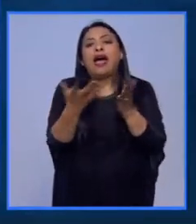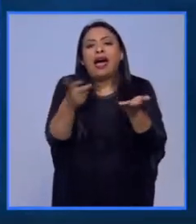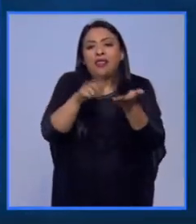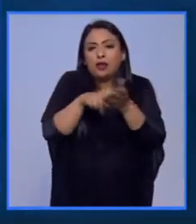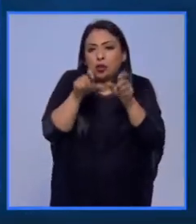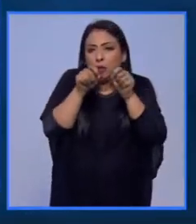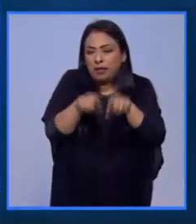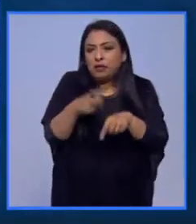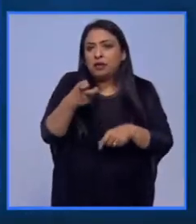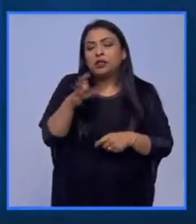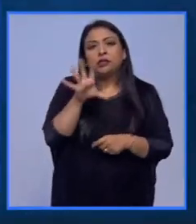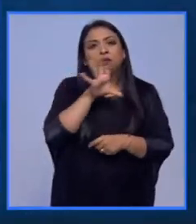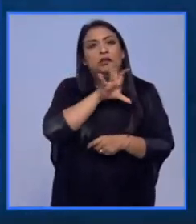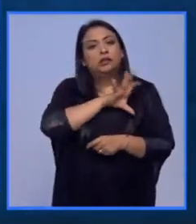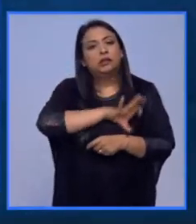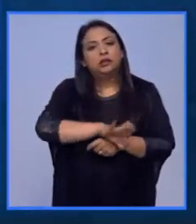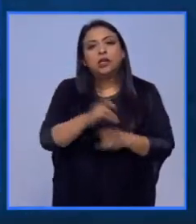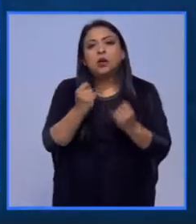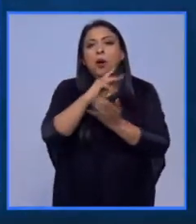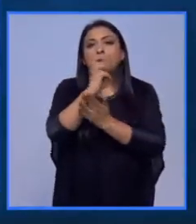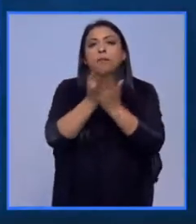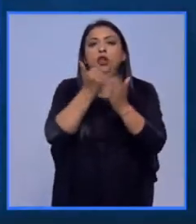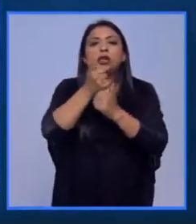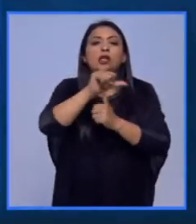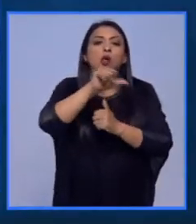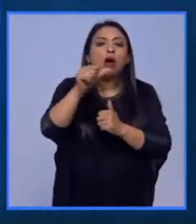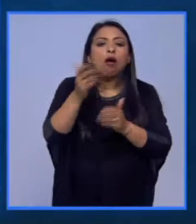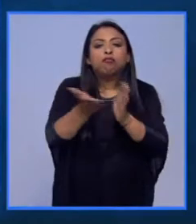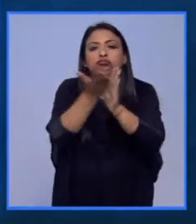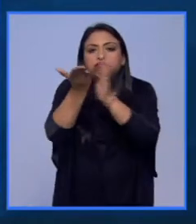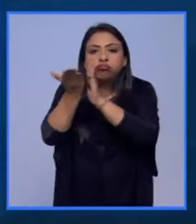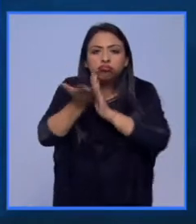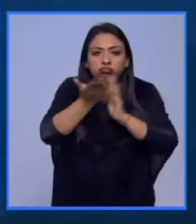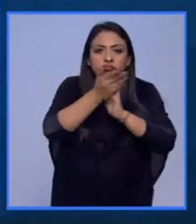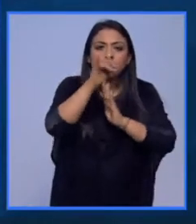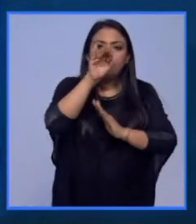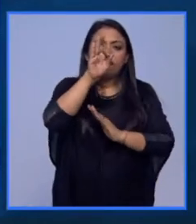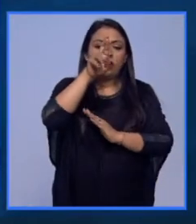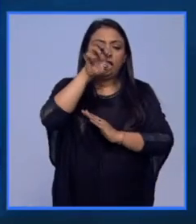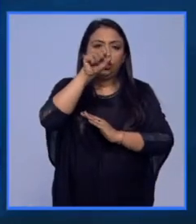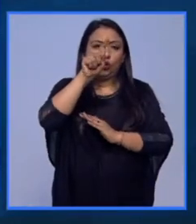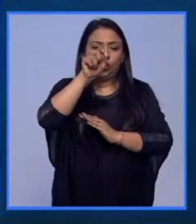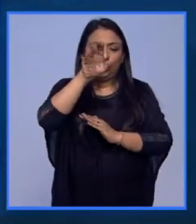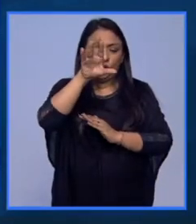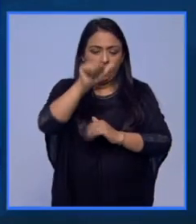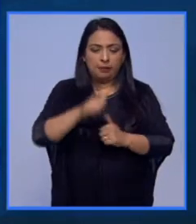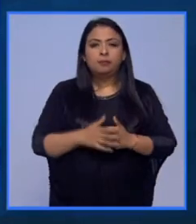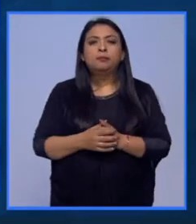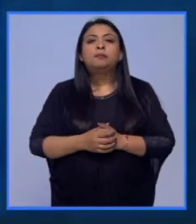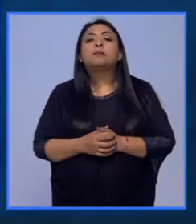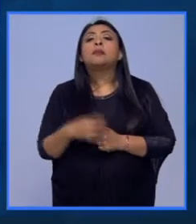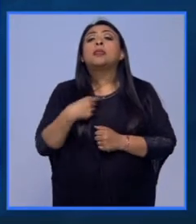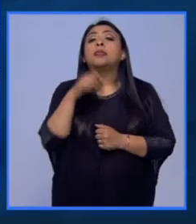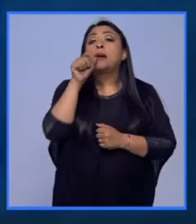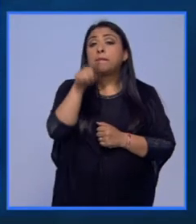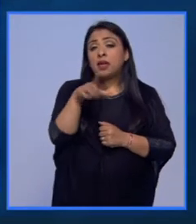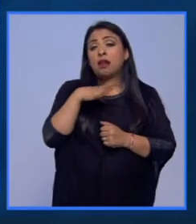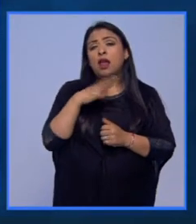kind of fascinating thing as an infra project in that sense. And then